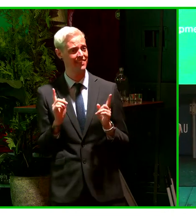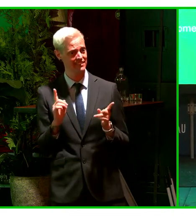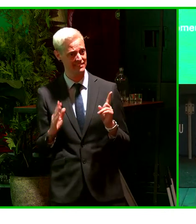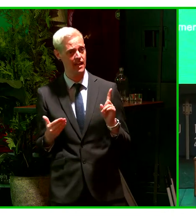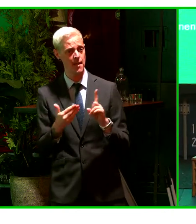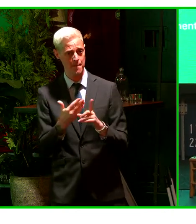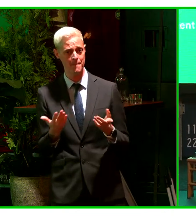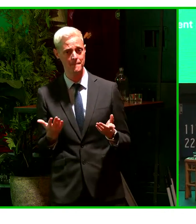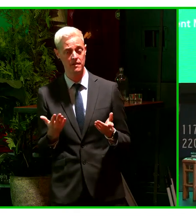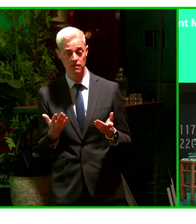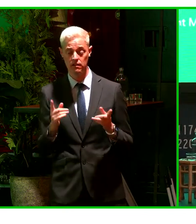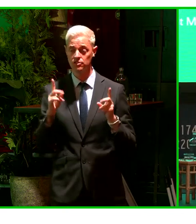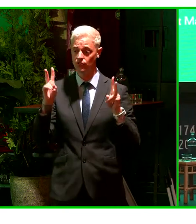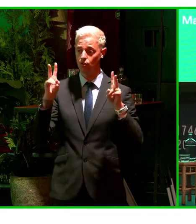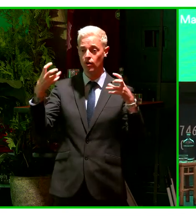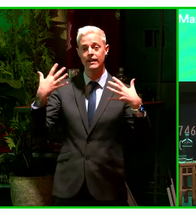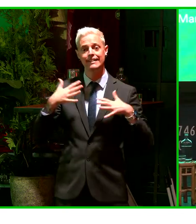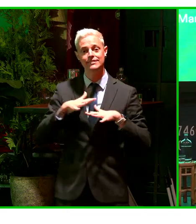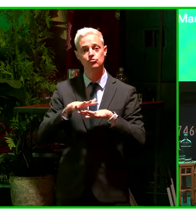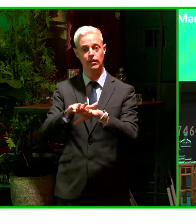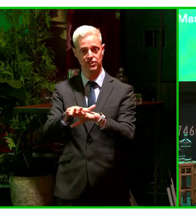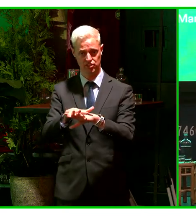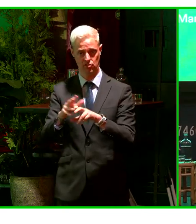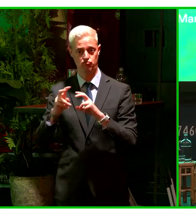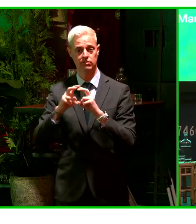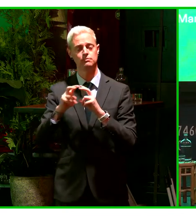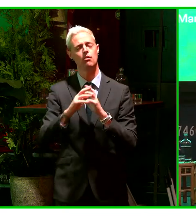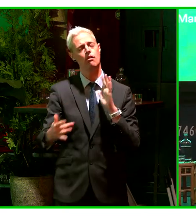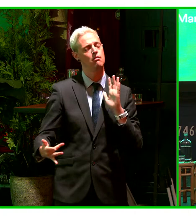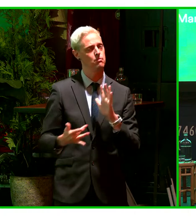whole integration of transport is so important. Now,